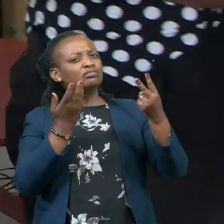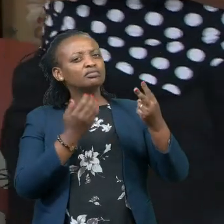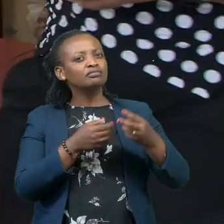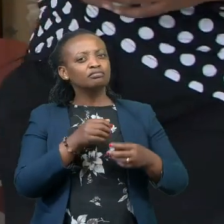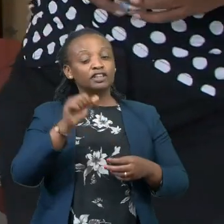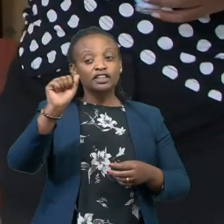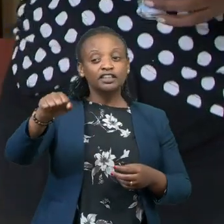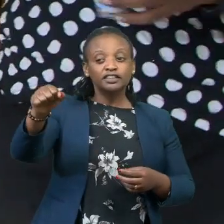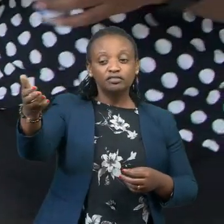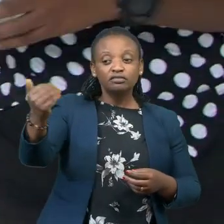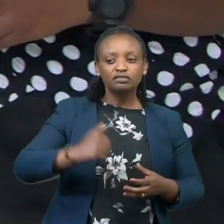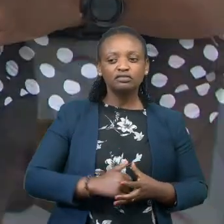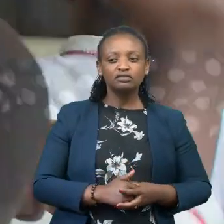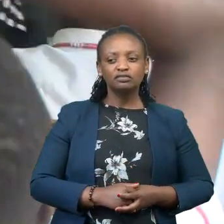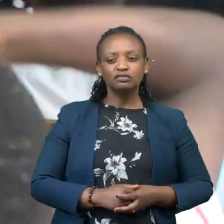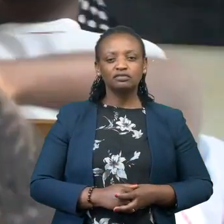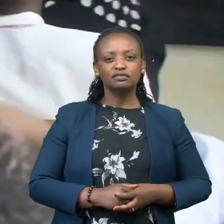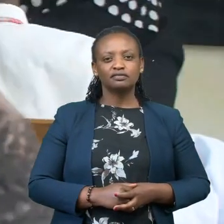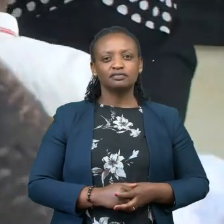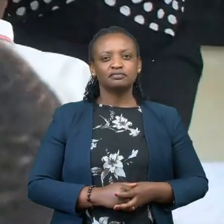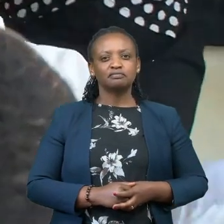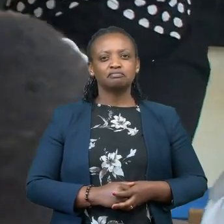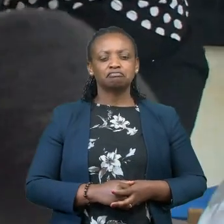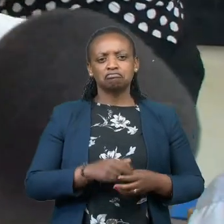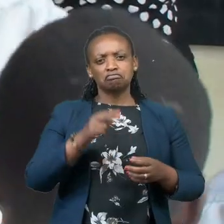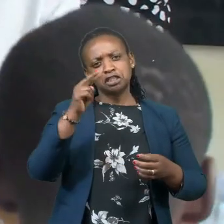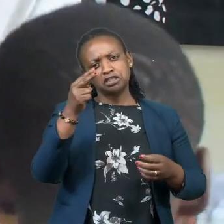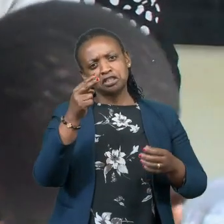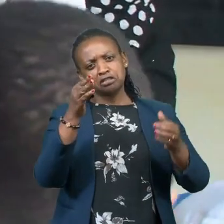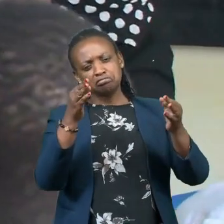What was the second? Yes, promise?